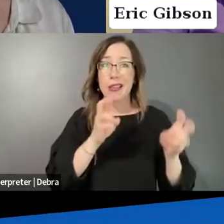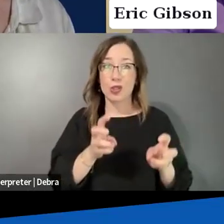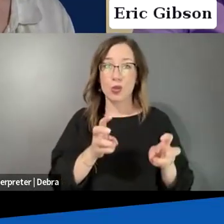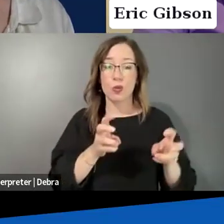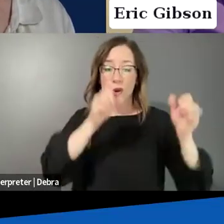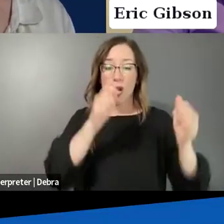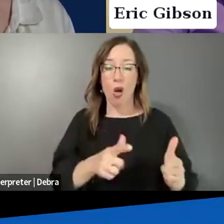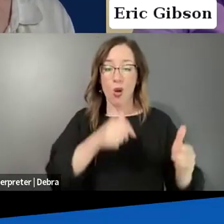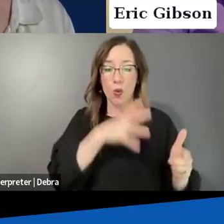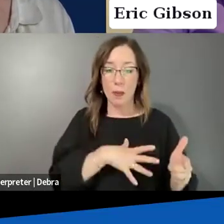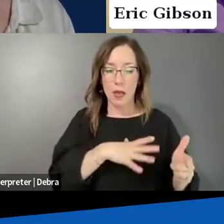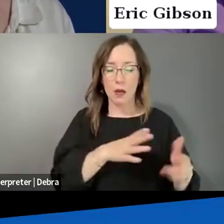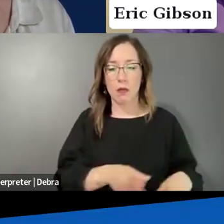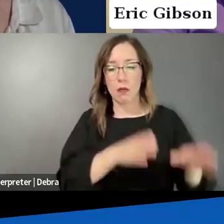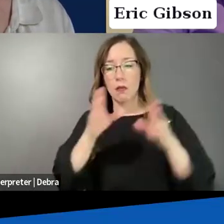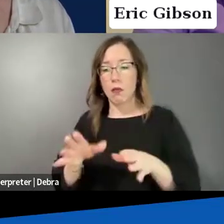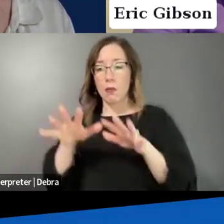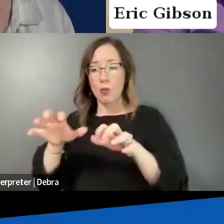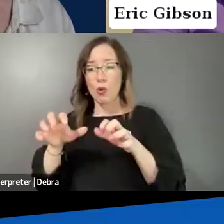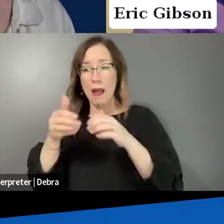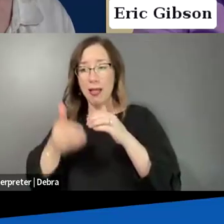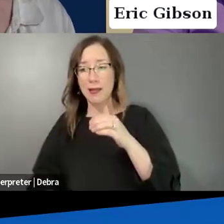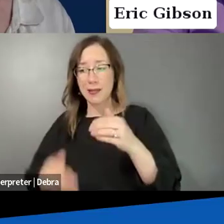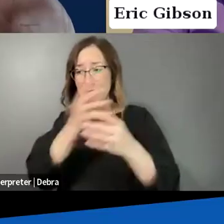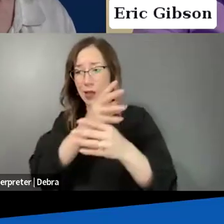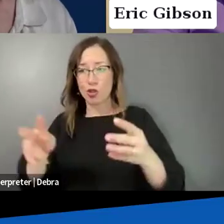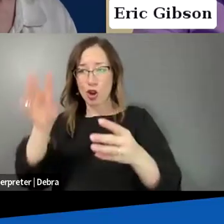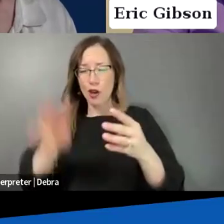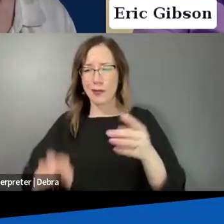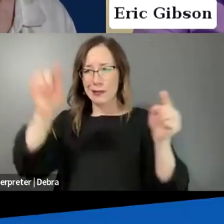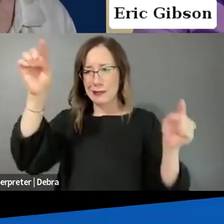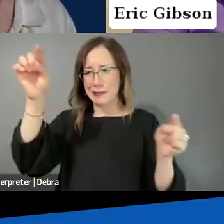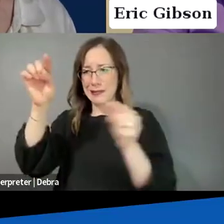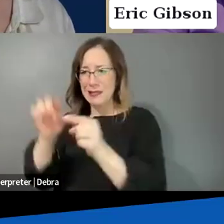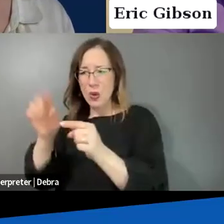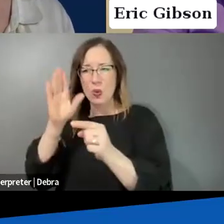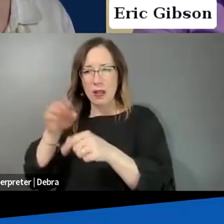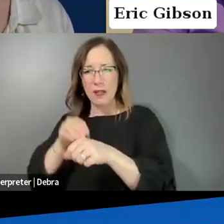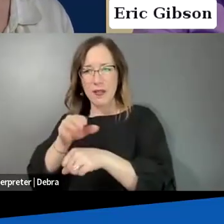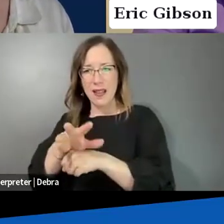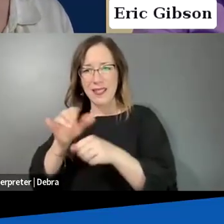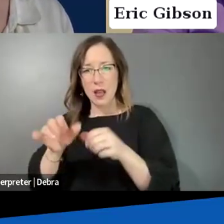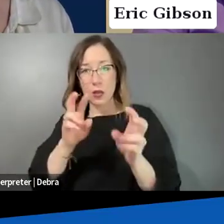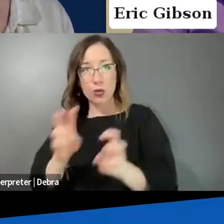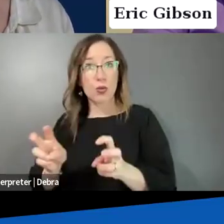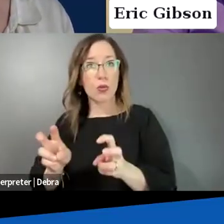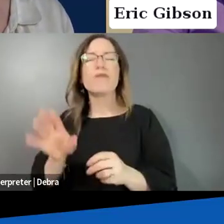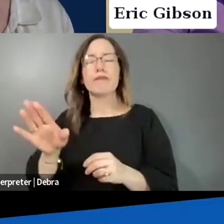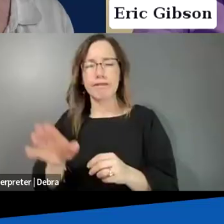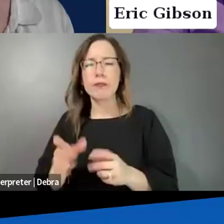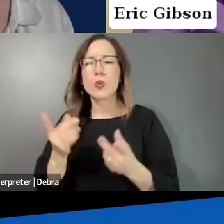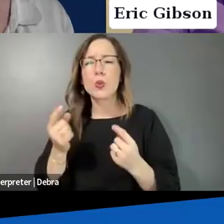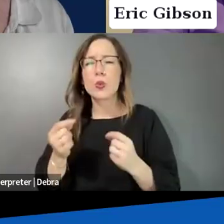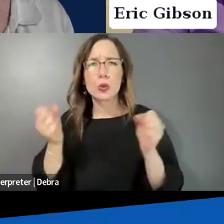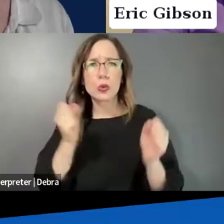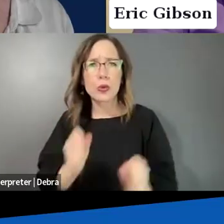women. Here's how paralysis, there's a chart. Here's how paralysis affects that issue. And here's some strategies of